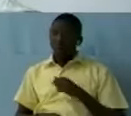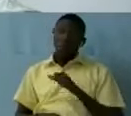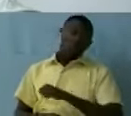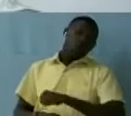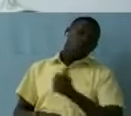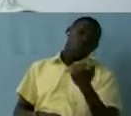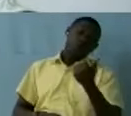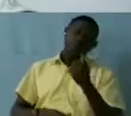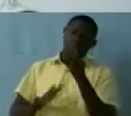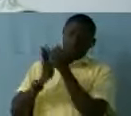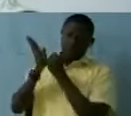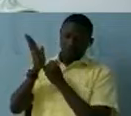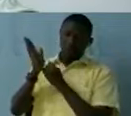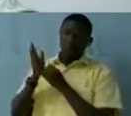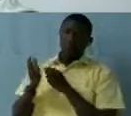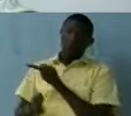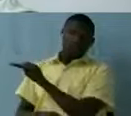being tried.